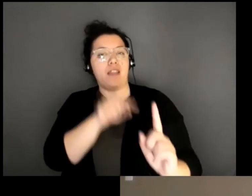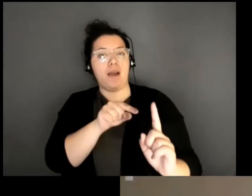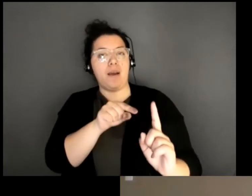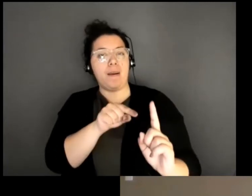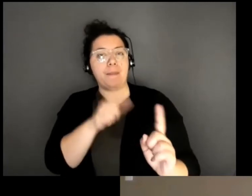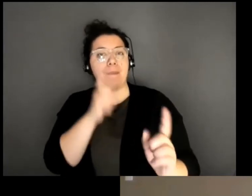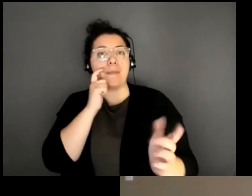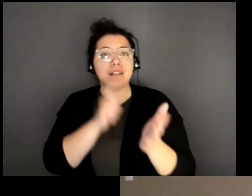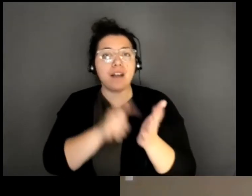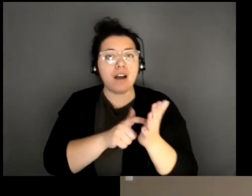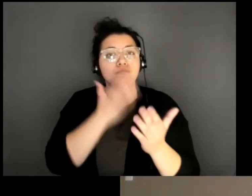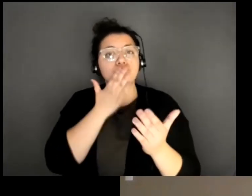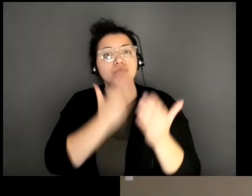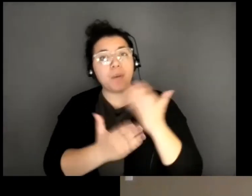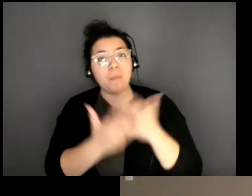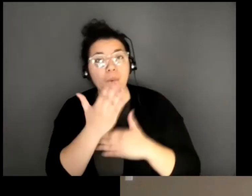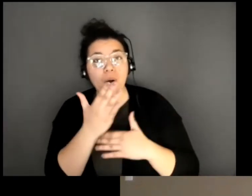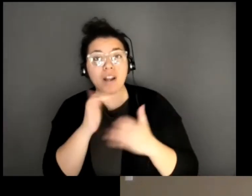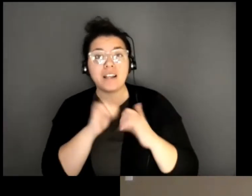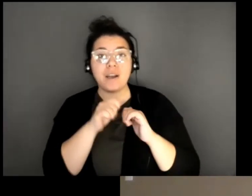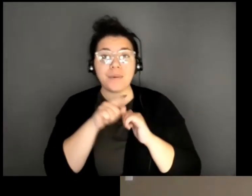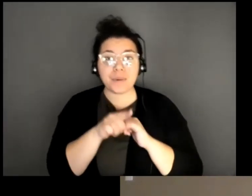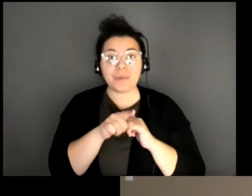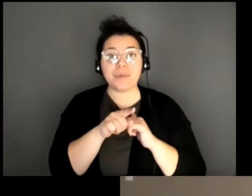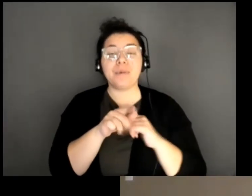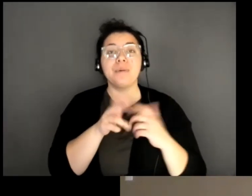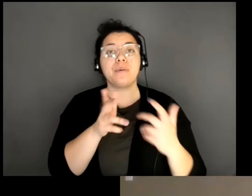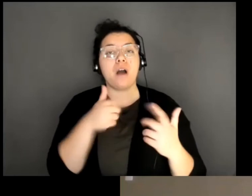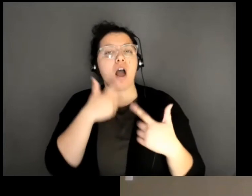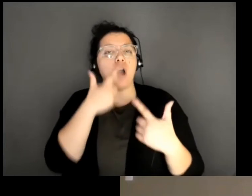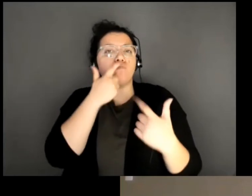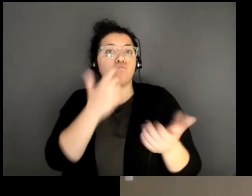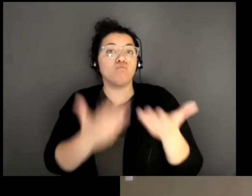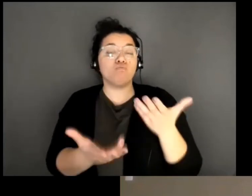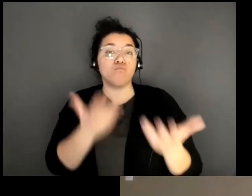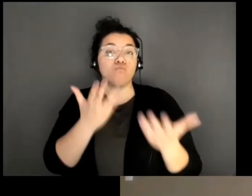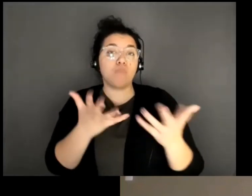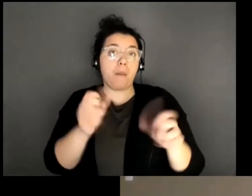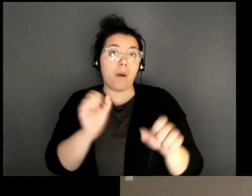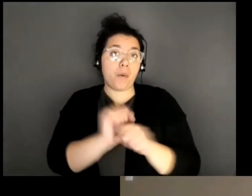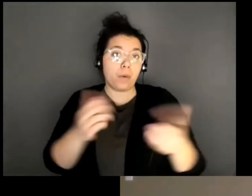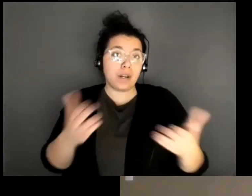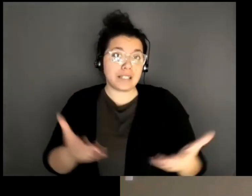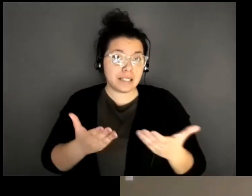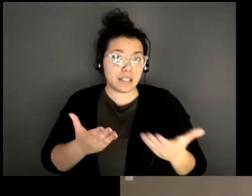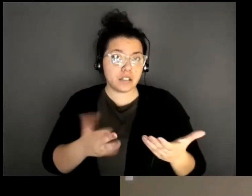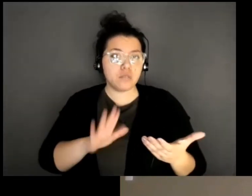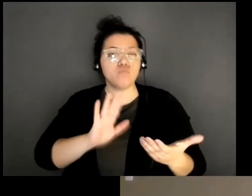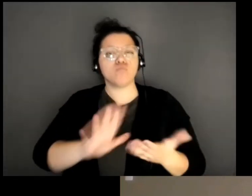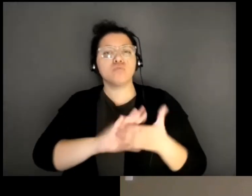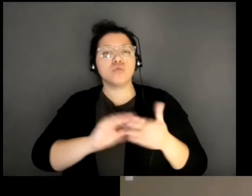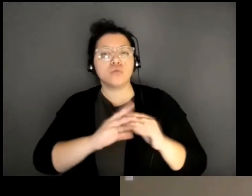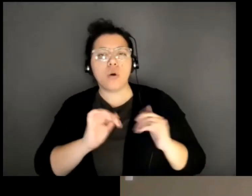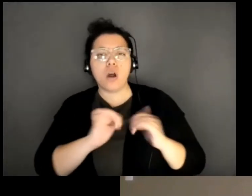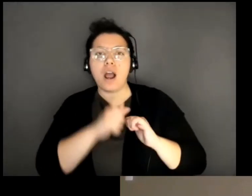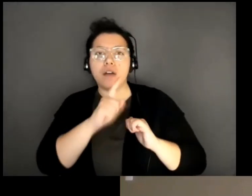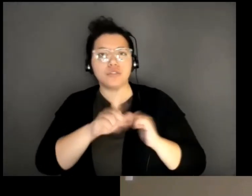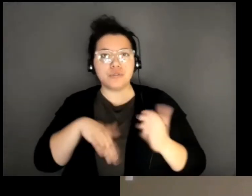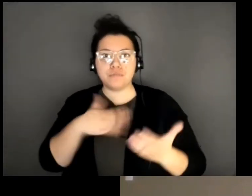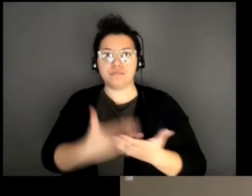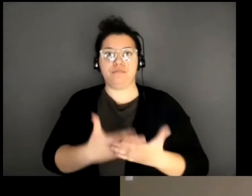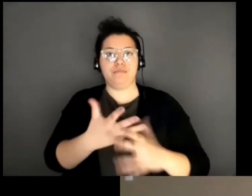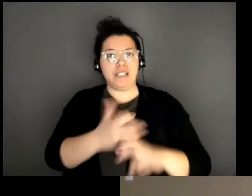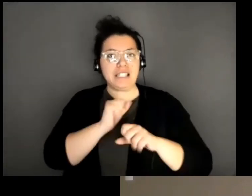them. Good morning, how are you today? Hey, I'm interested in working here. How did you get to work here? Strike up just a